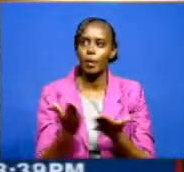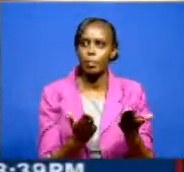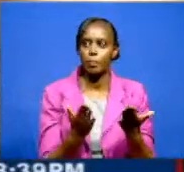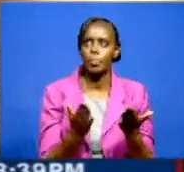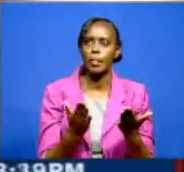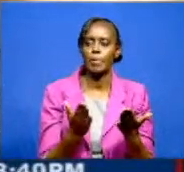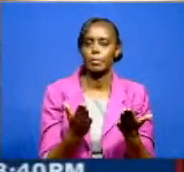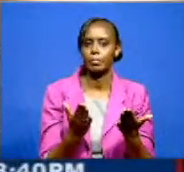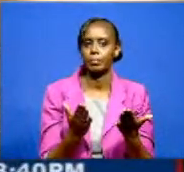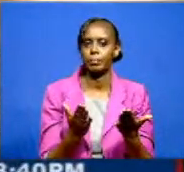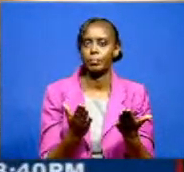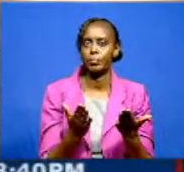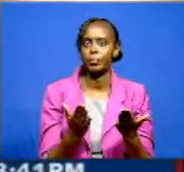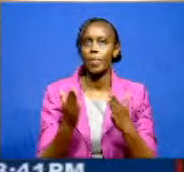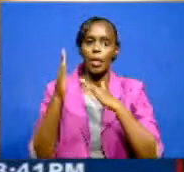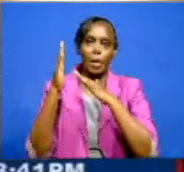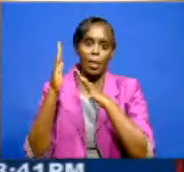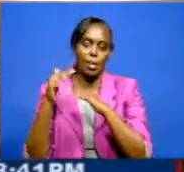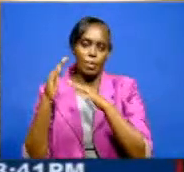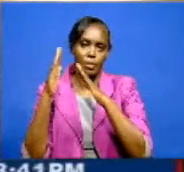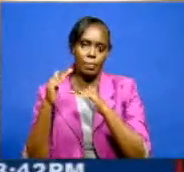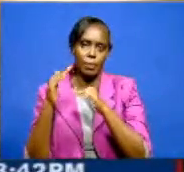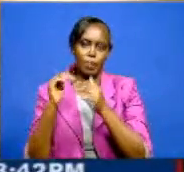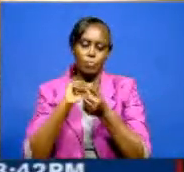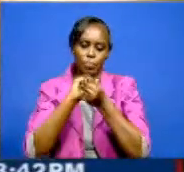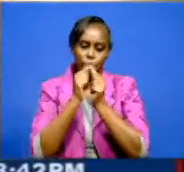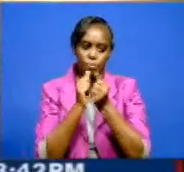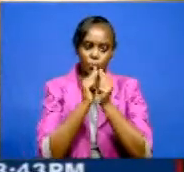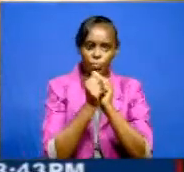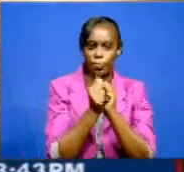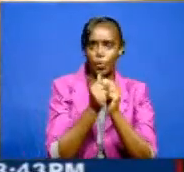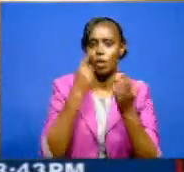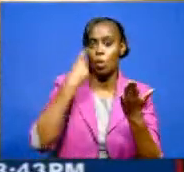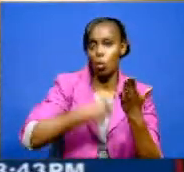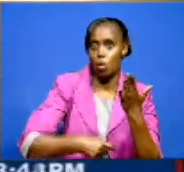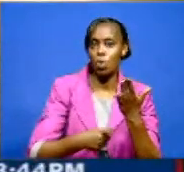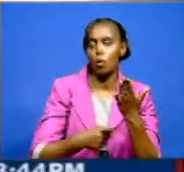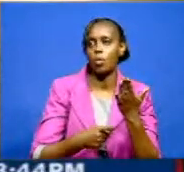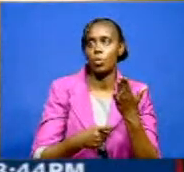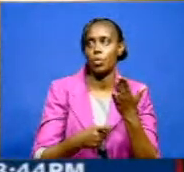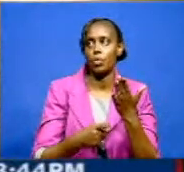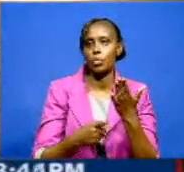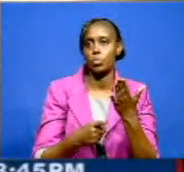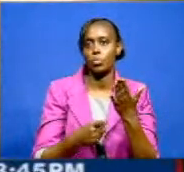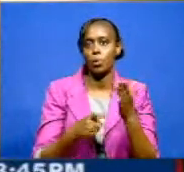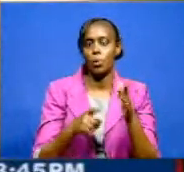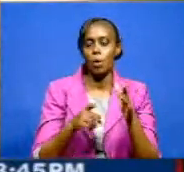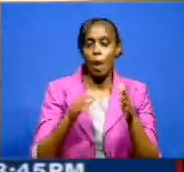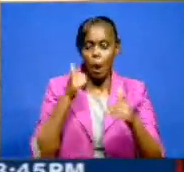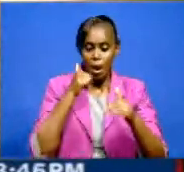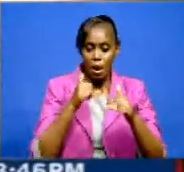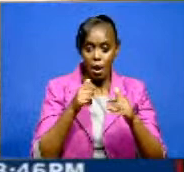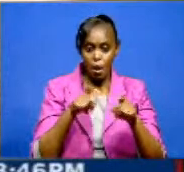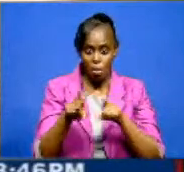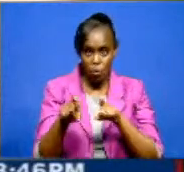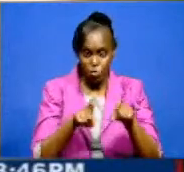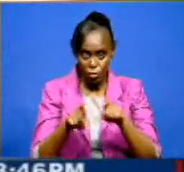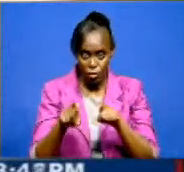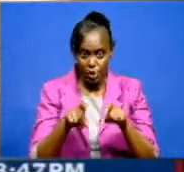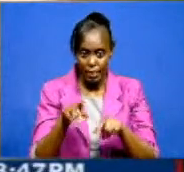out the expected change in cost of running these constituencies.